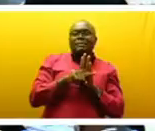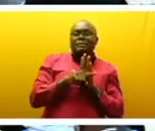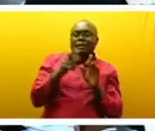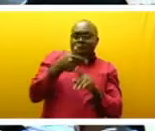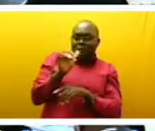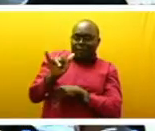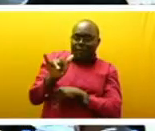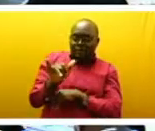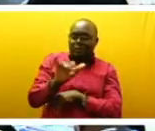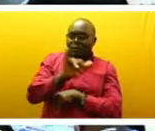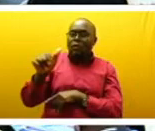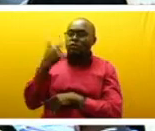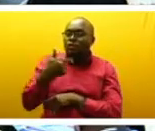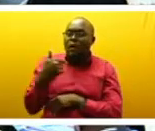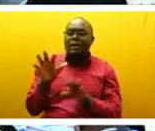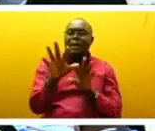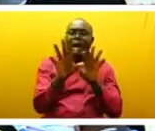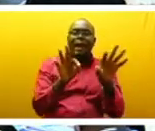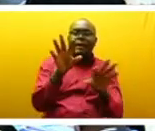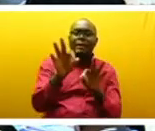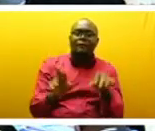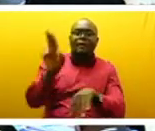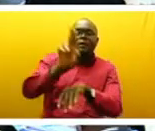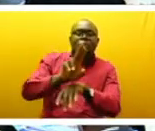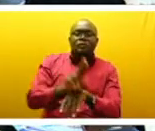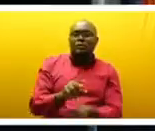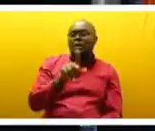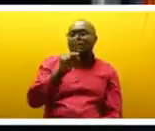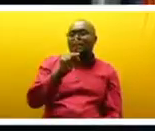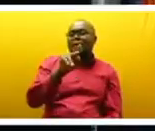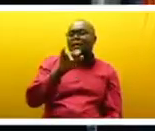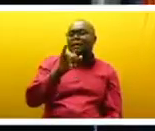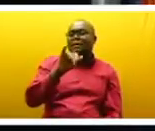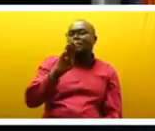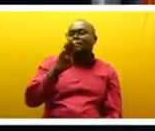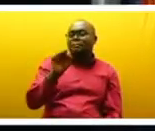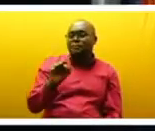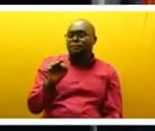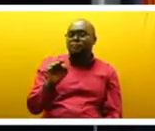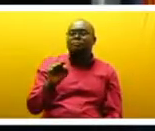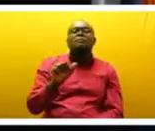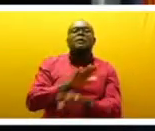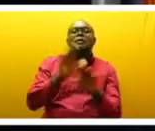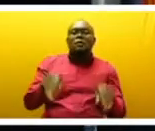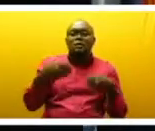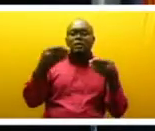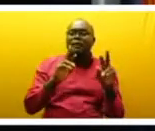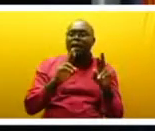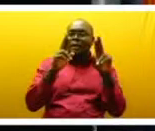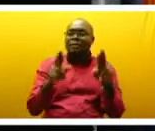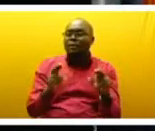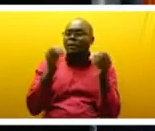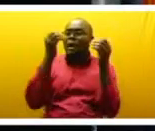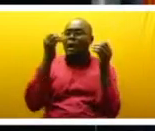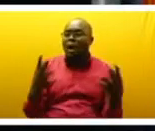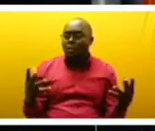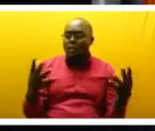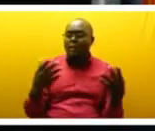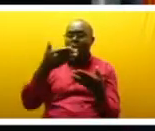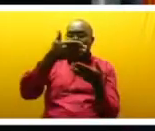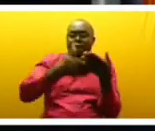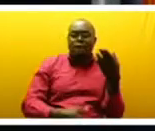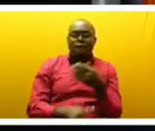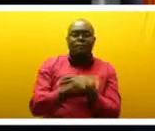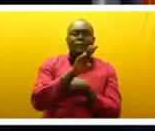that those who were identified using the KIMS kit. You have not been given a report of how many Form